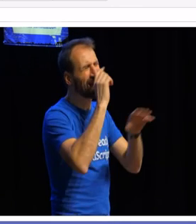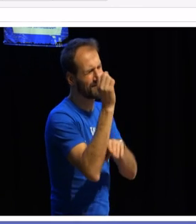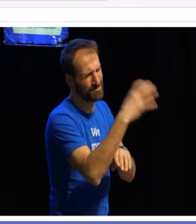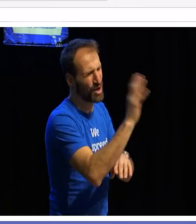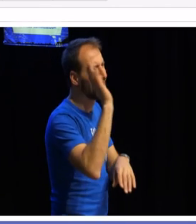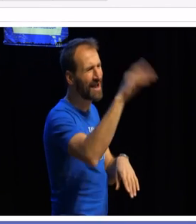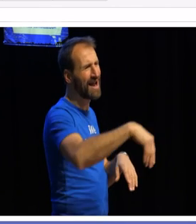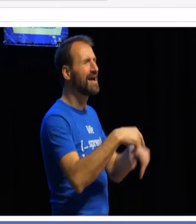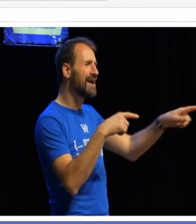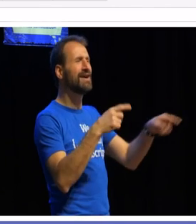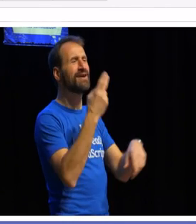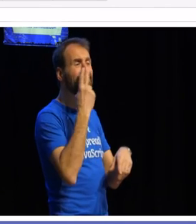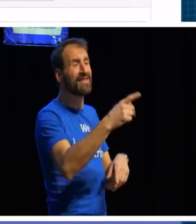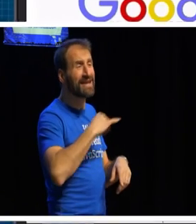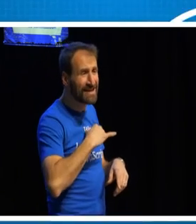web.